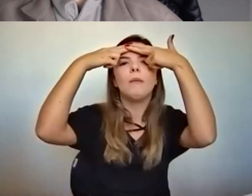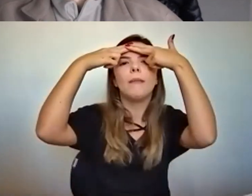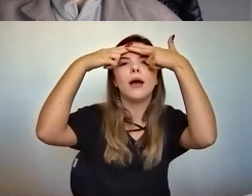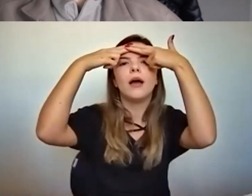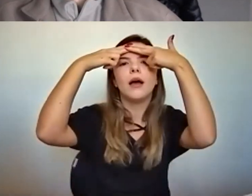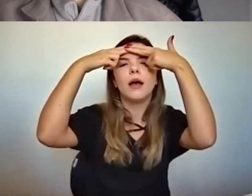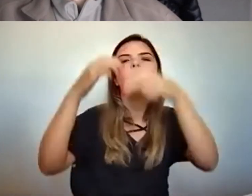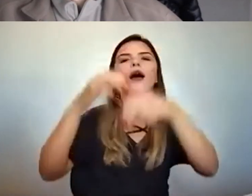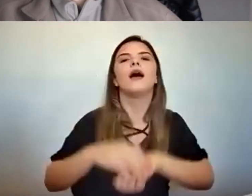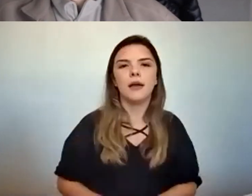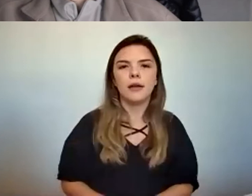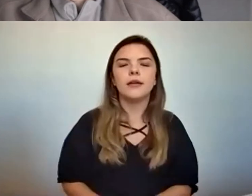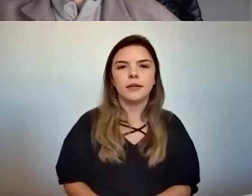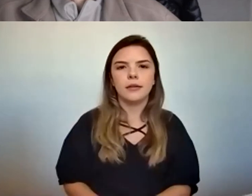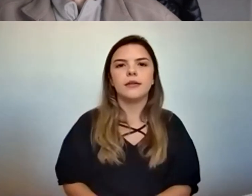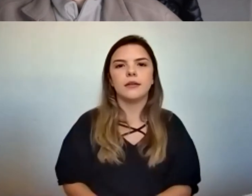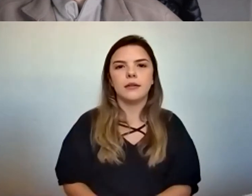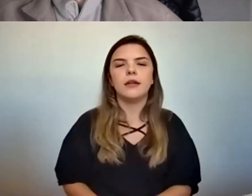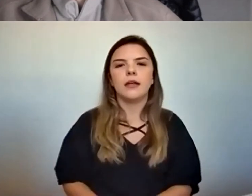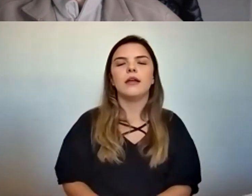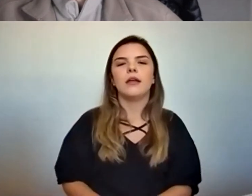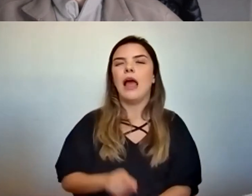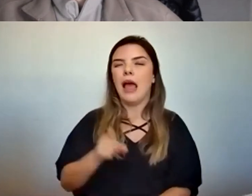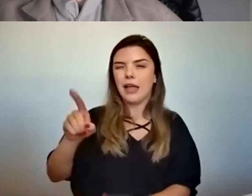the effects